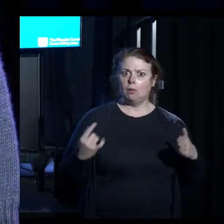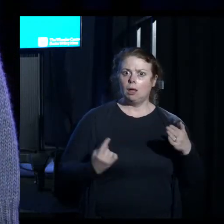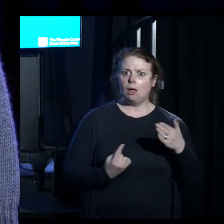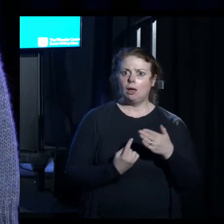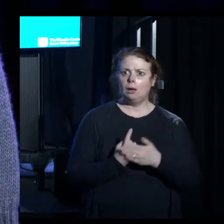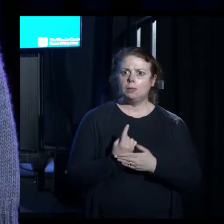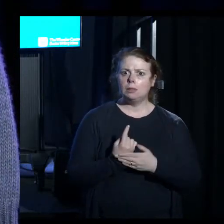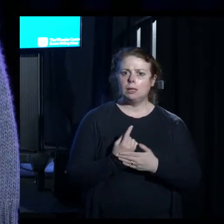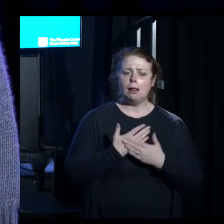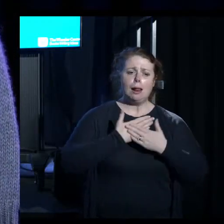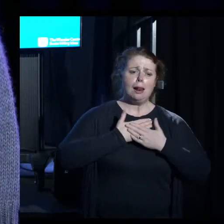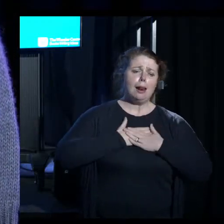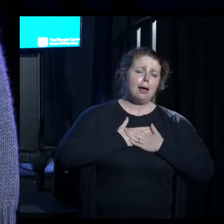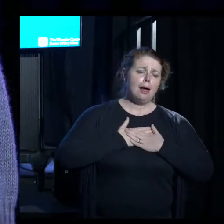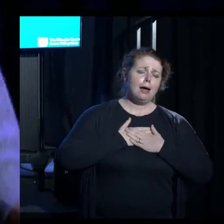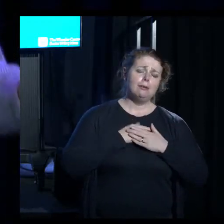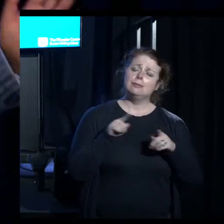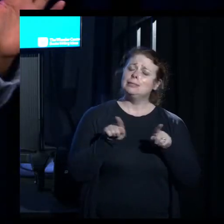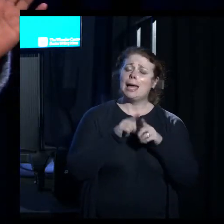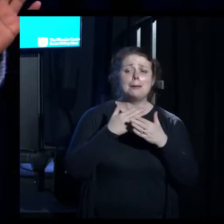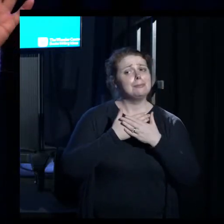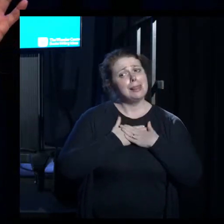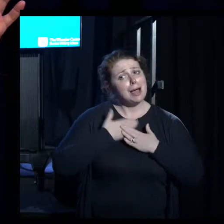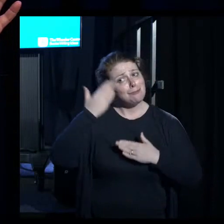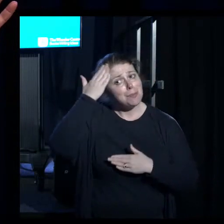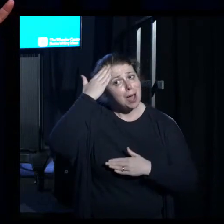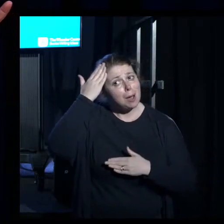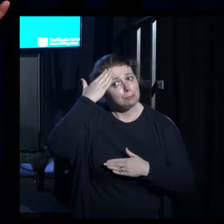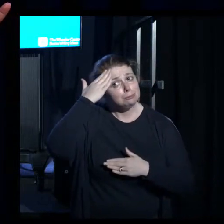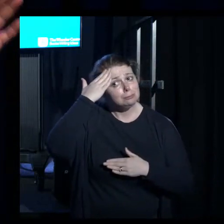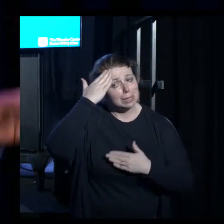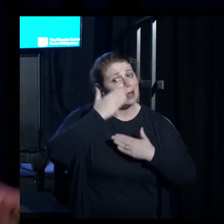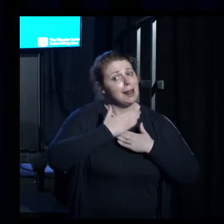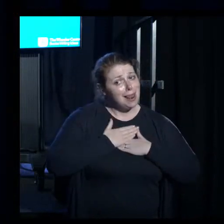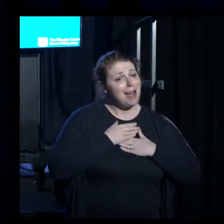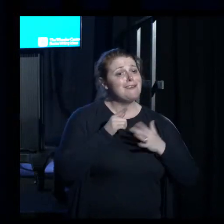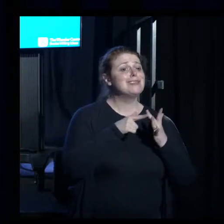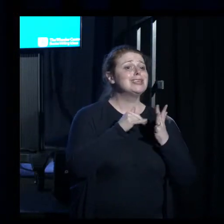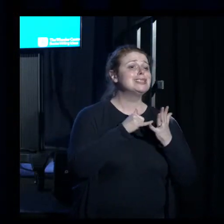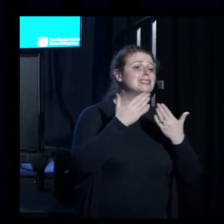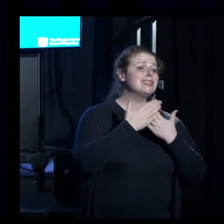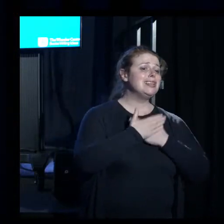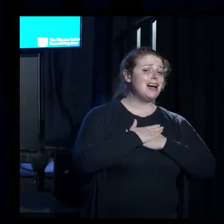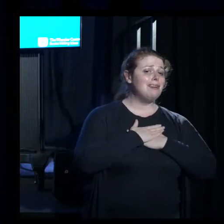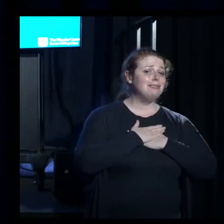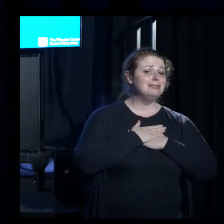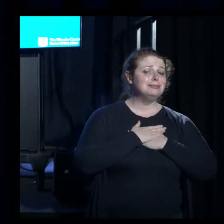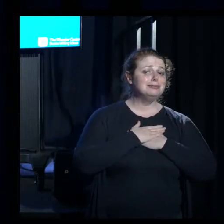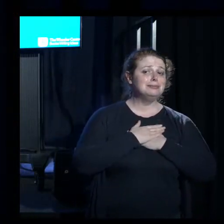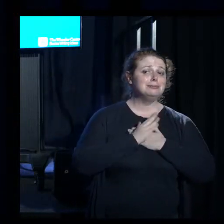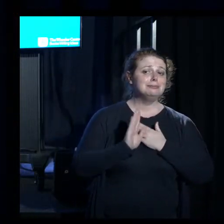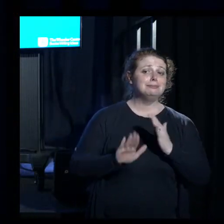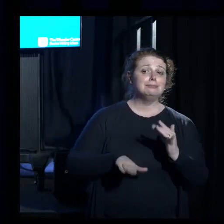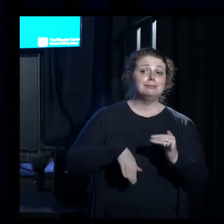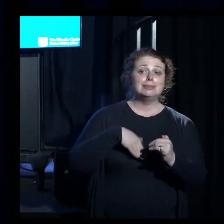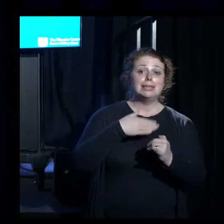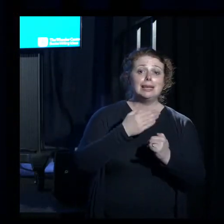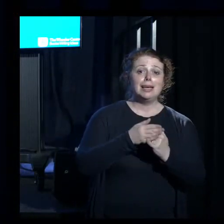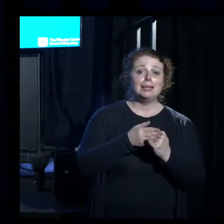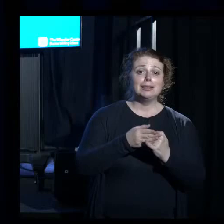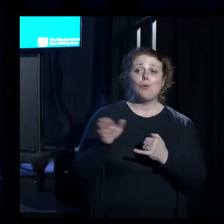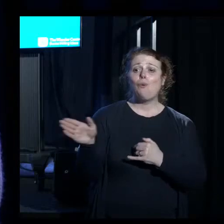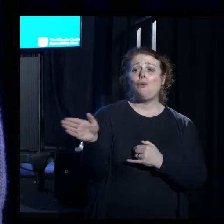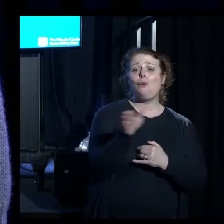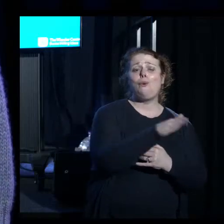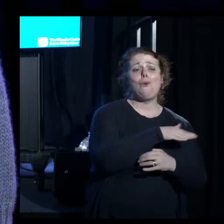And love is love, Ma. Love is love. See, in the end, we'll be